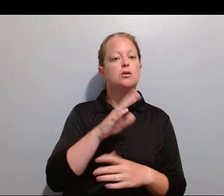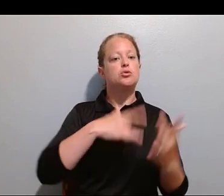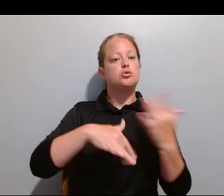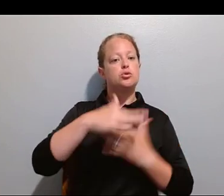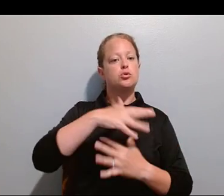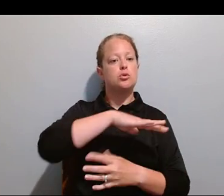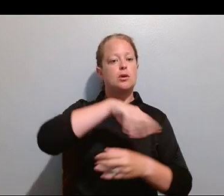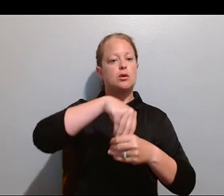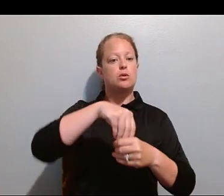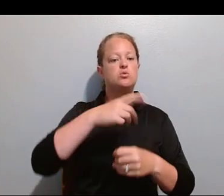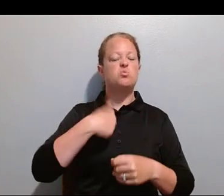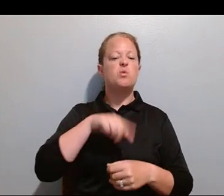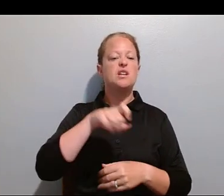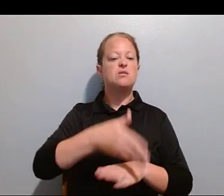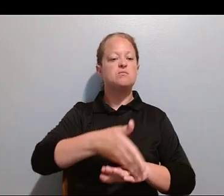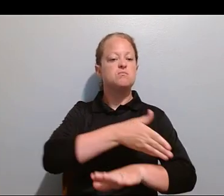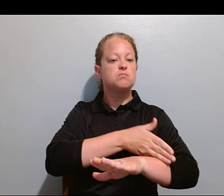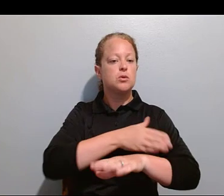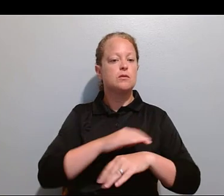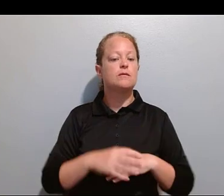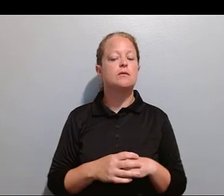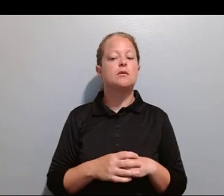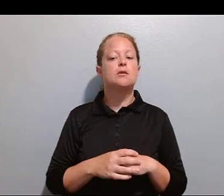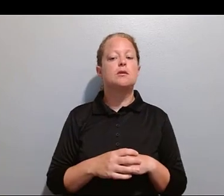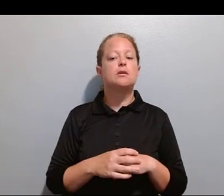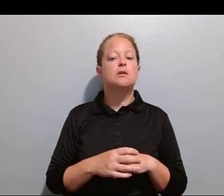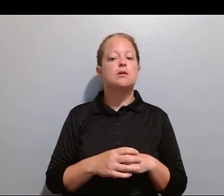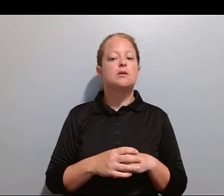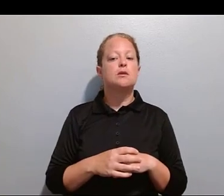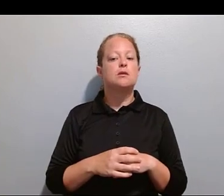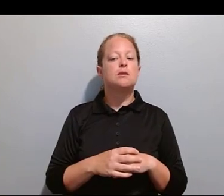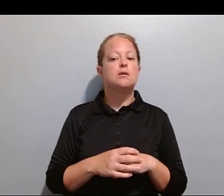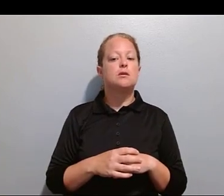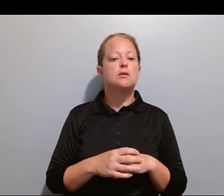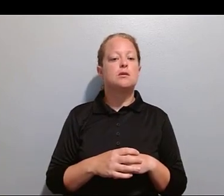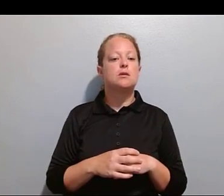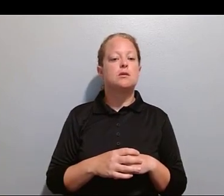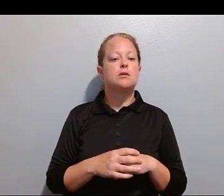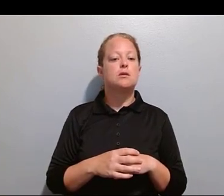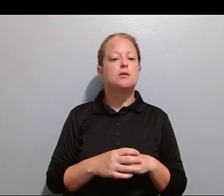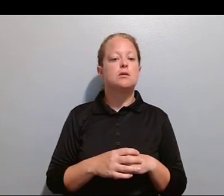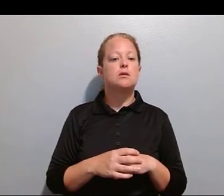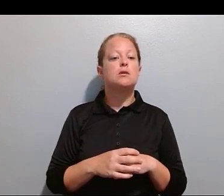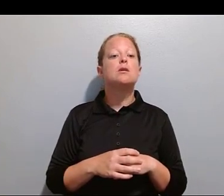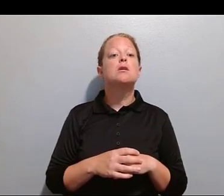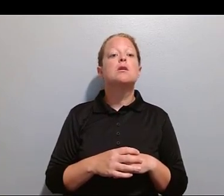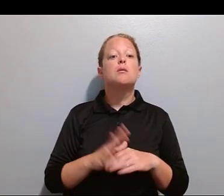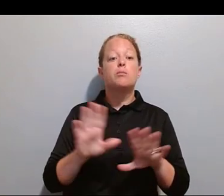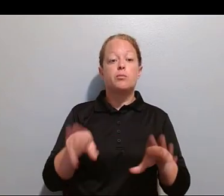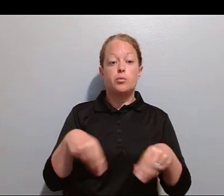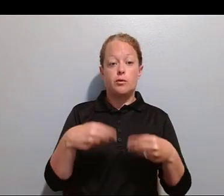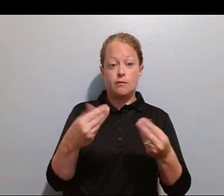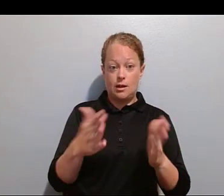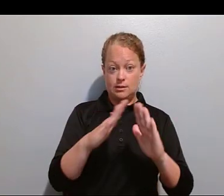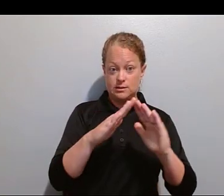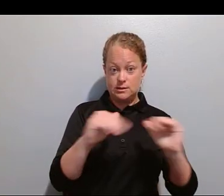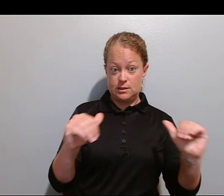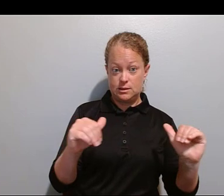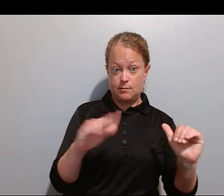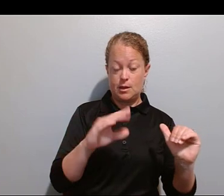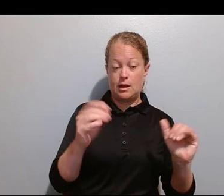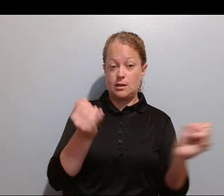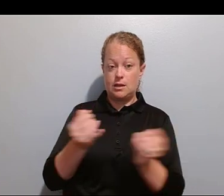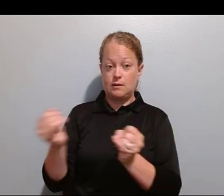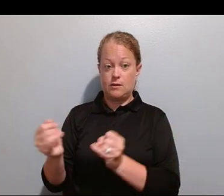inclusion. Given the individual and systemic traumas, this was presented by Excellence in Health